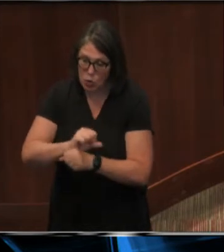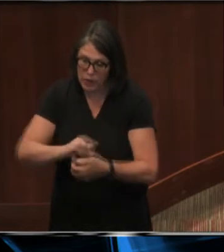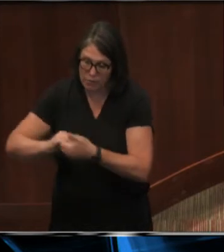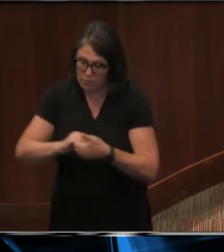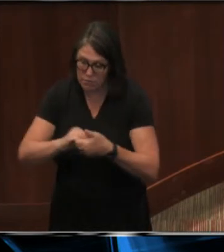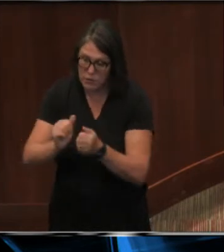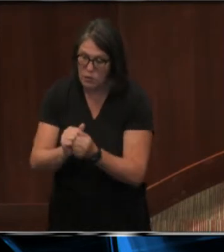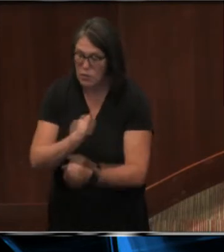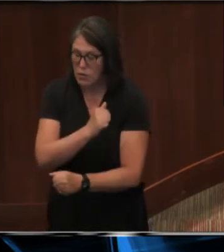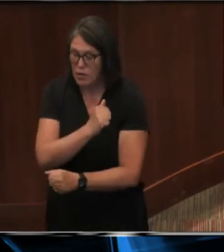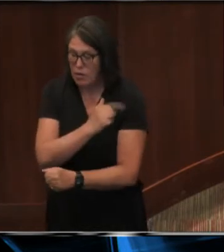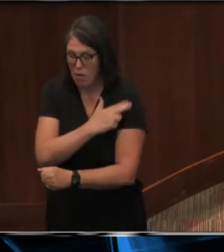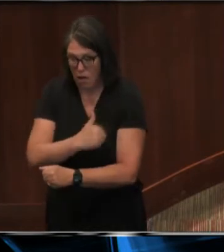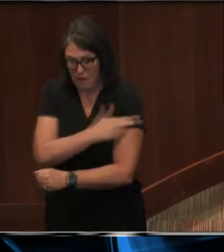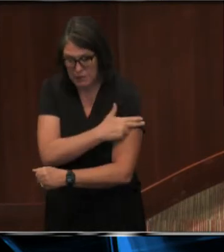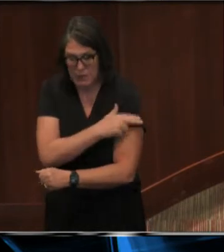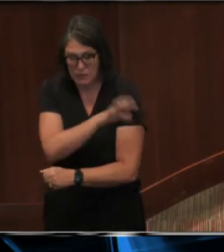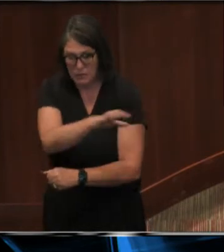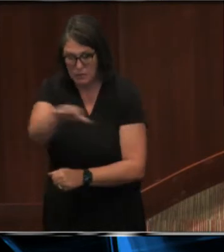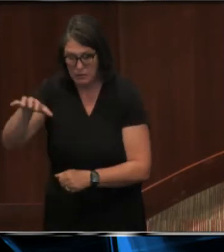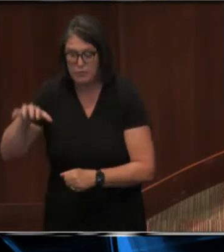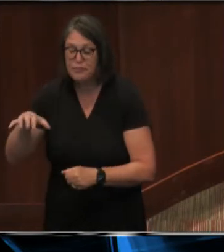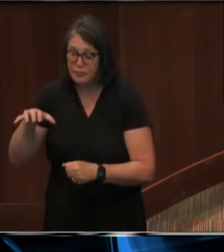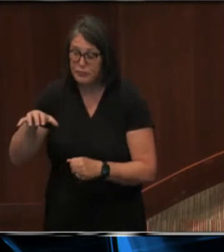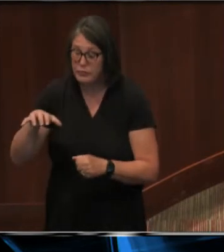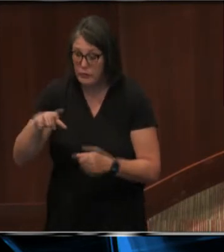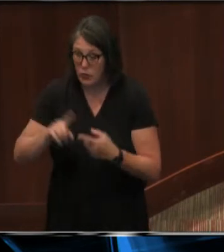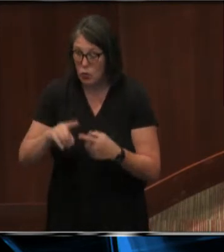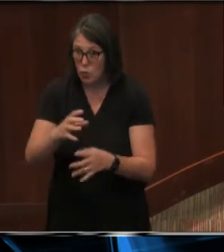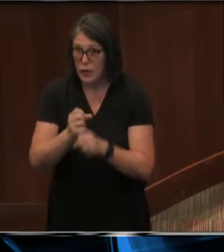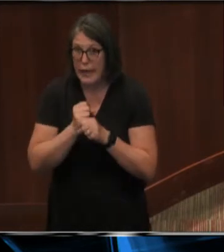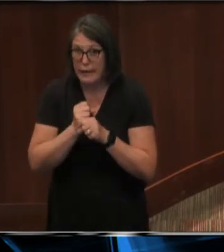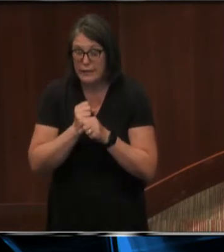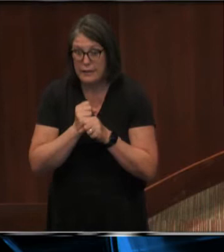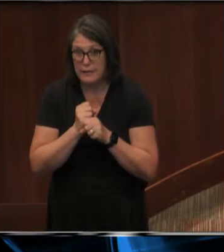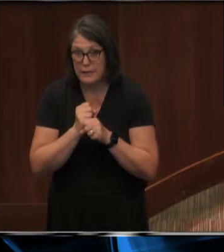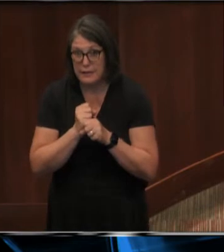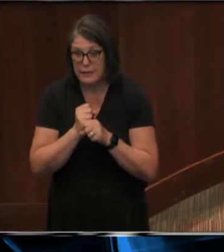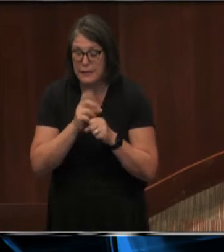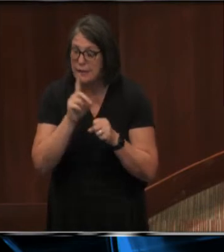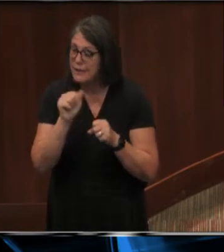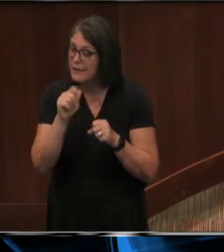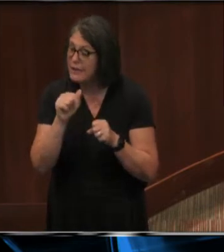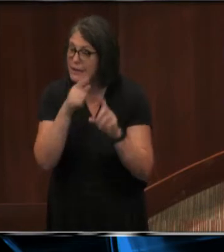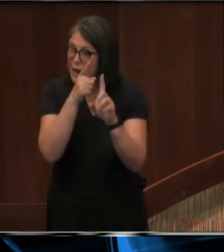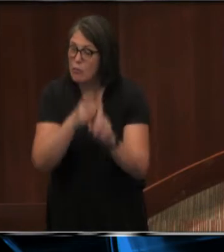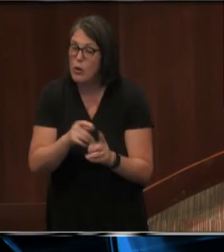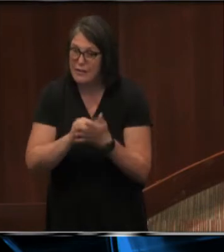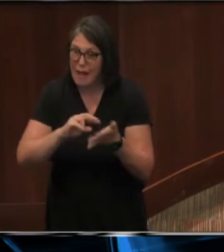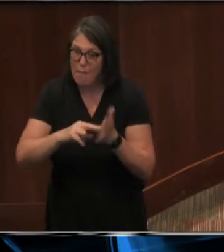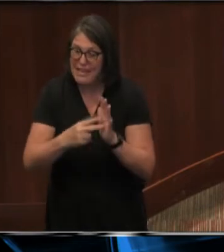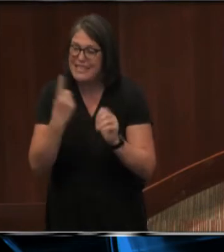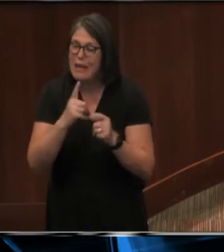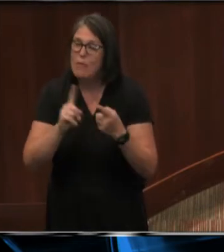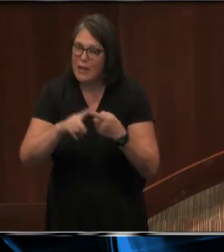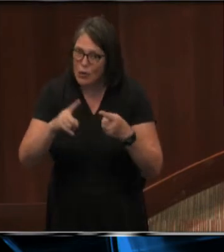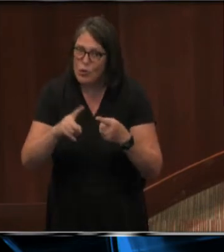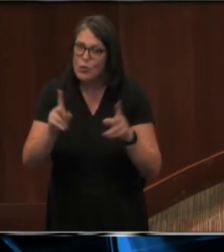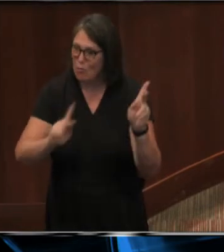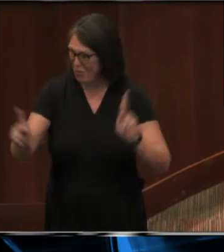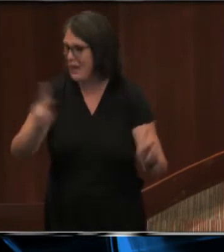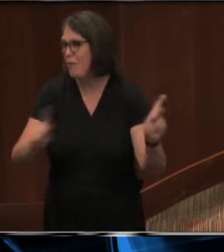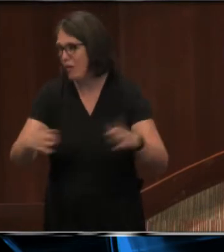partners in getting those data points that can be meaningful to the public out so that